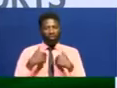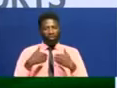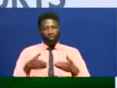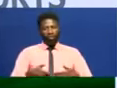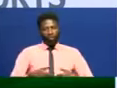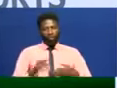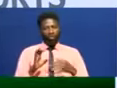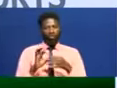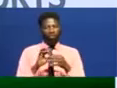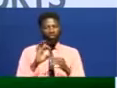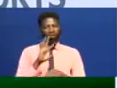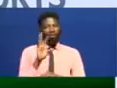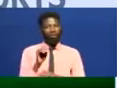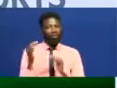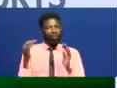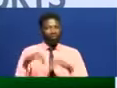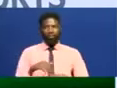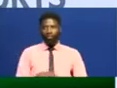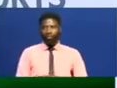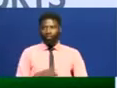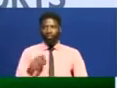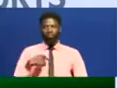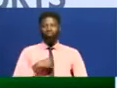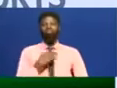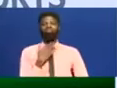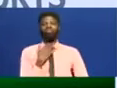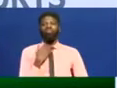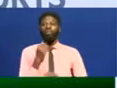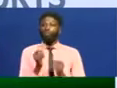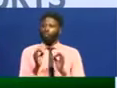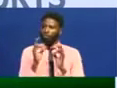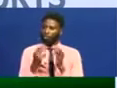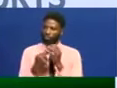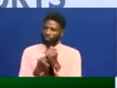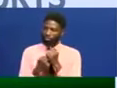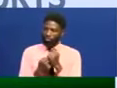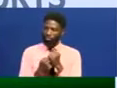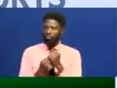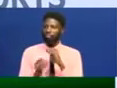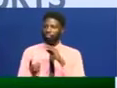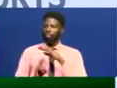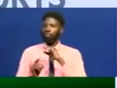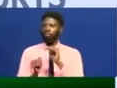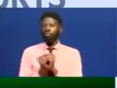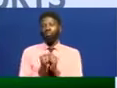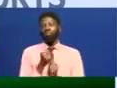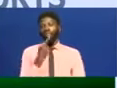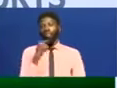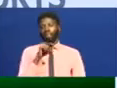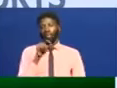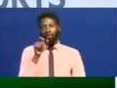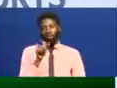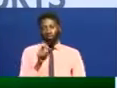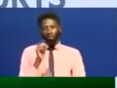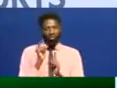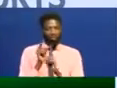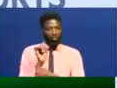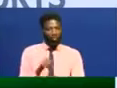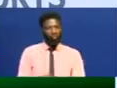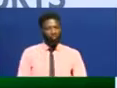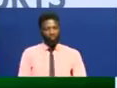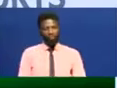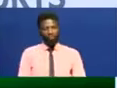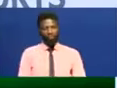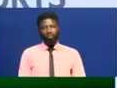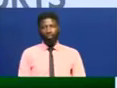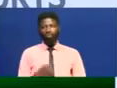Africa Summit. And we want to do a formal partnership between the ministry and Red Cross for that purpose. So